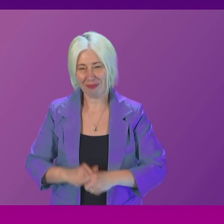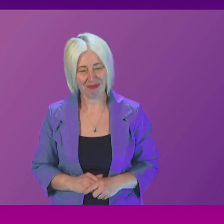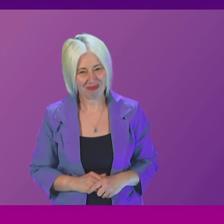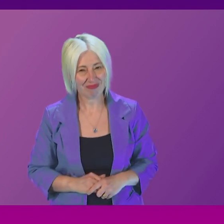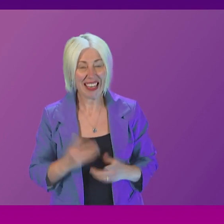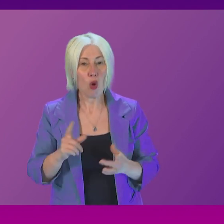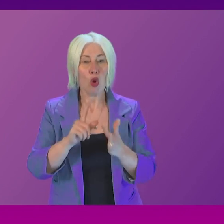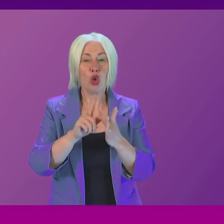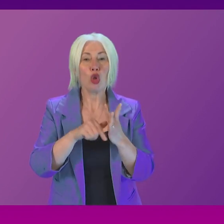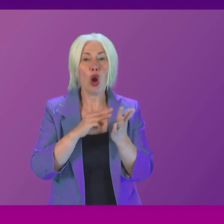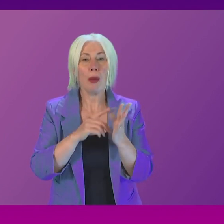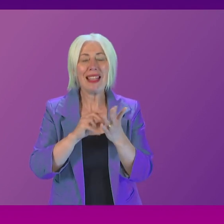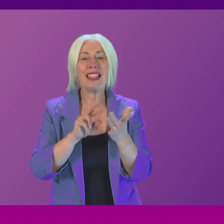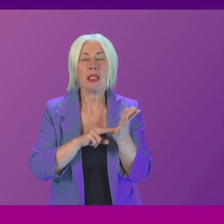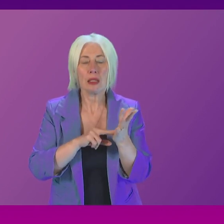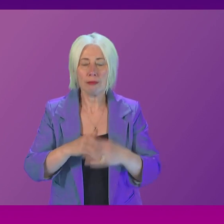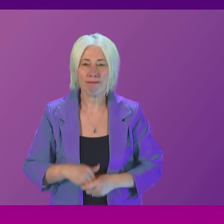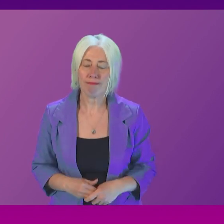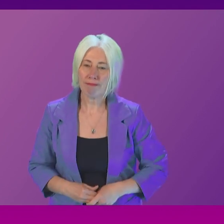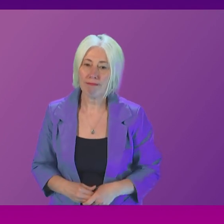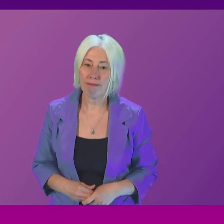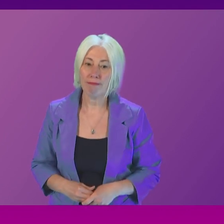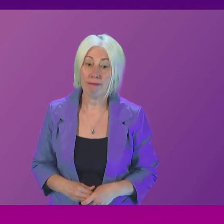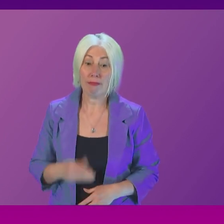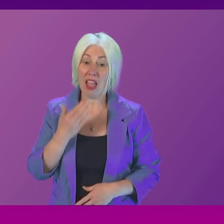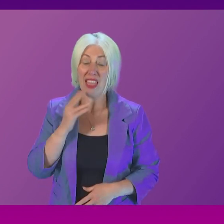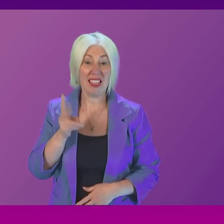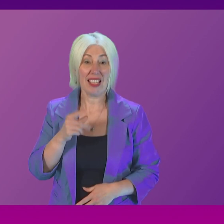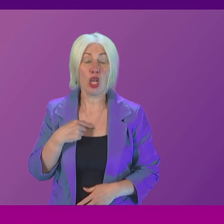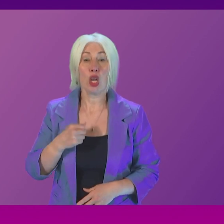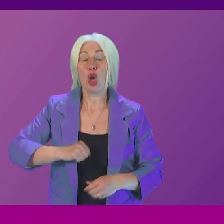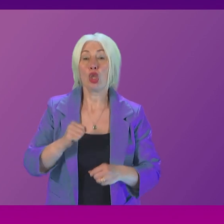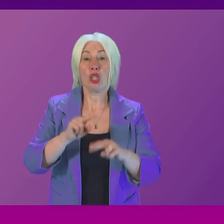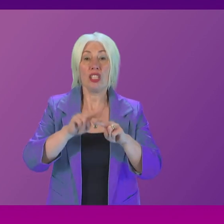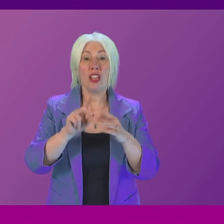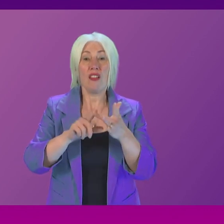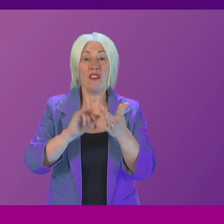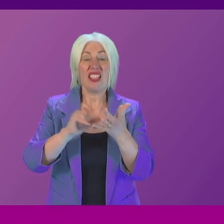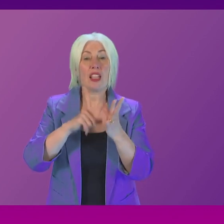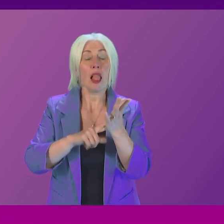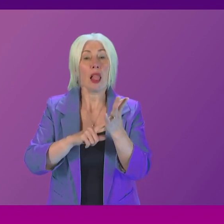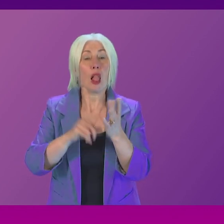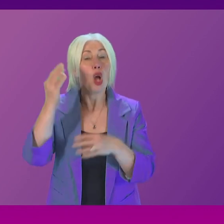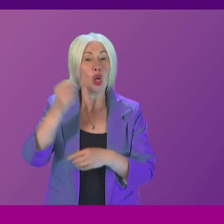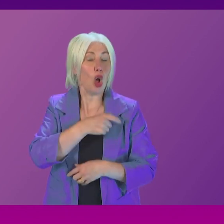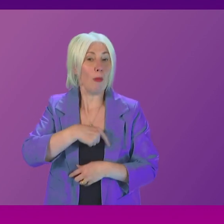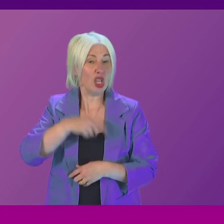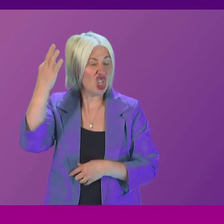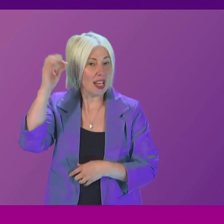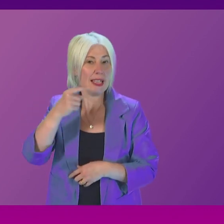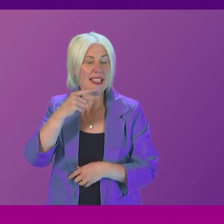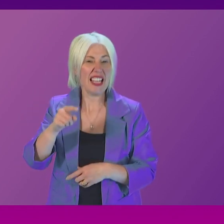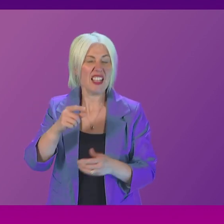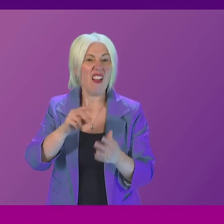invite John Mason. Thanks again, Convener. The Scottish Fiscal Commission recently came out with its Fiscal Sustainability Report,